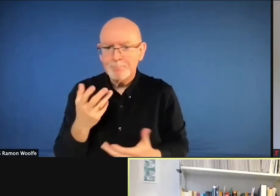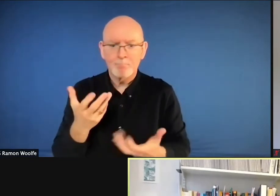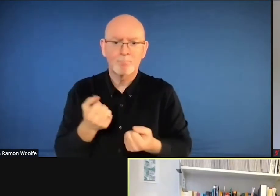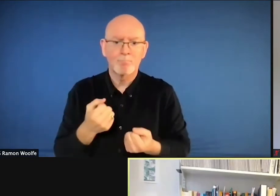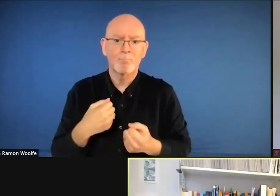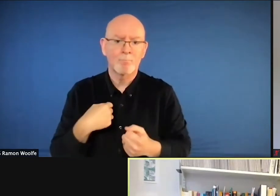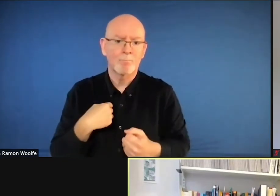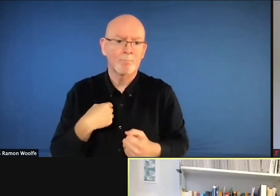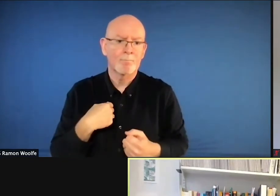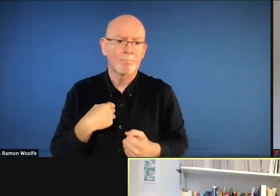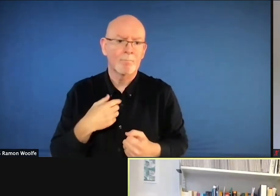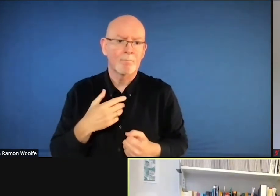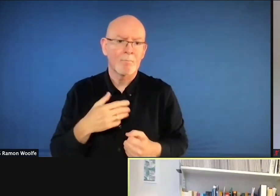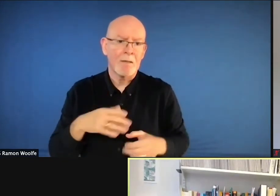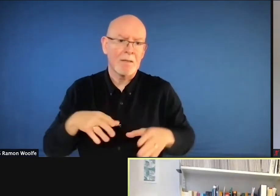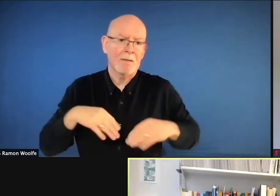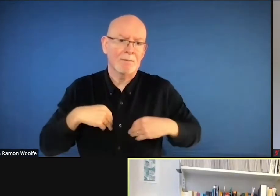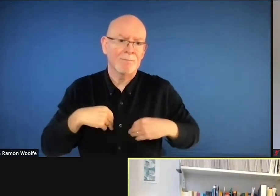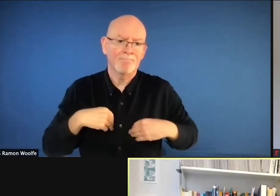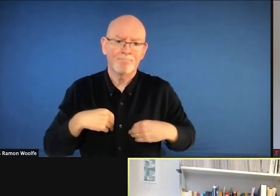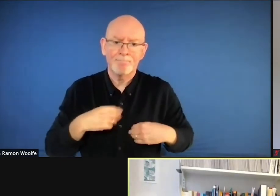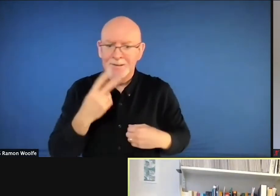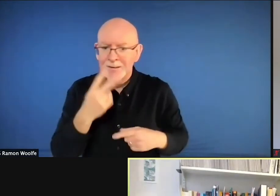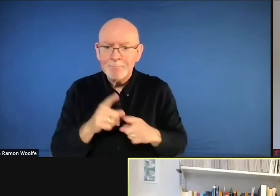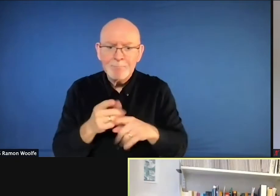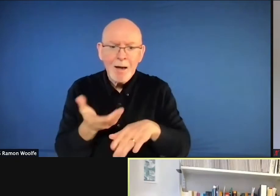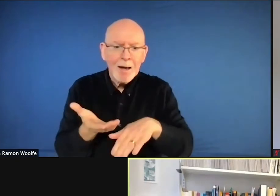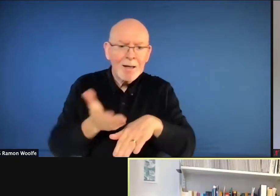gap. Some of the things are also